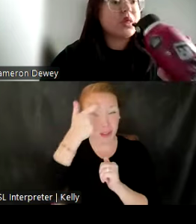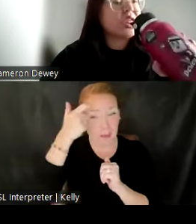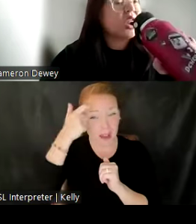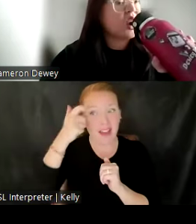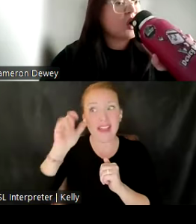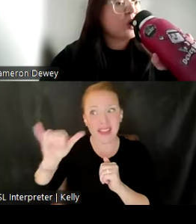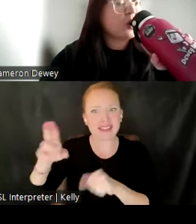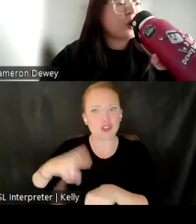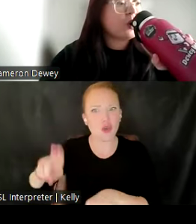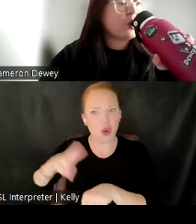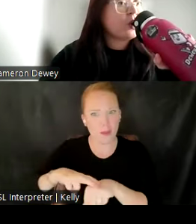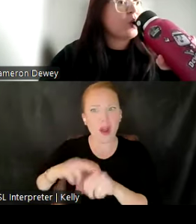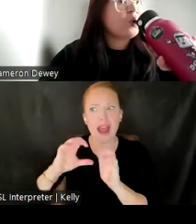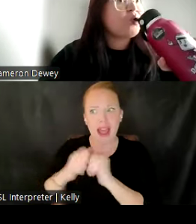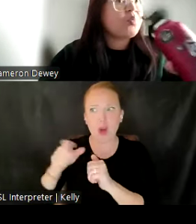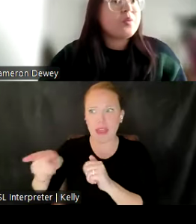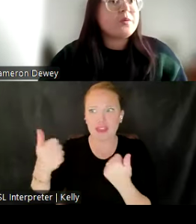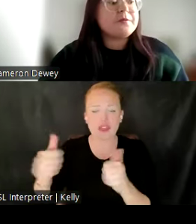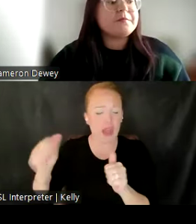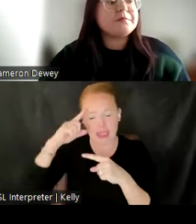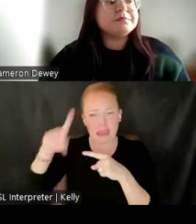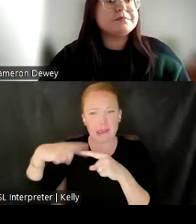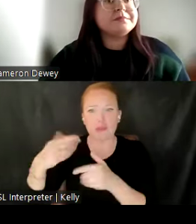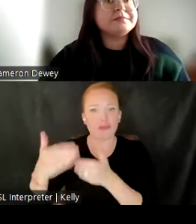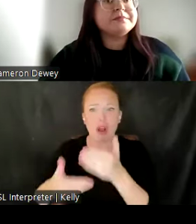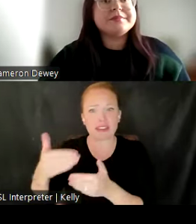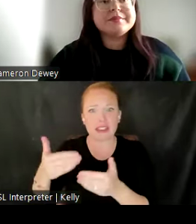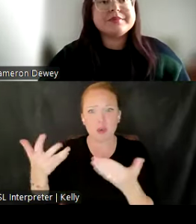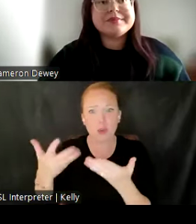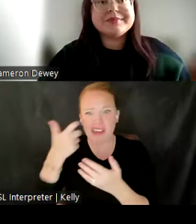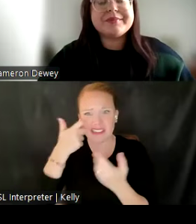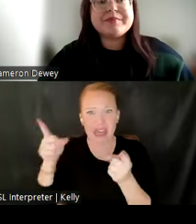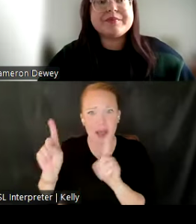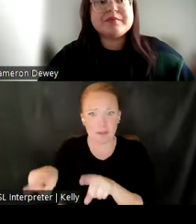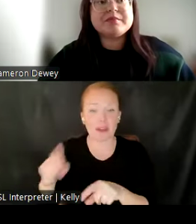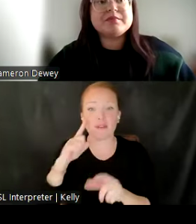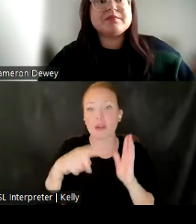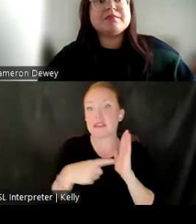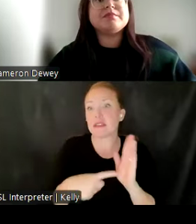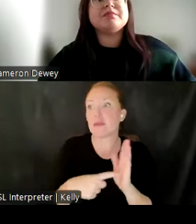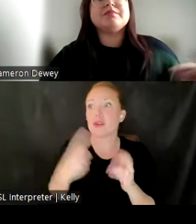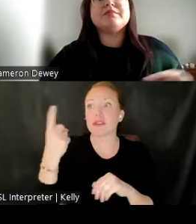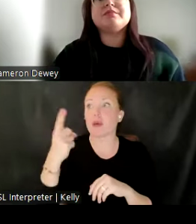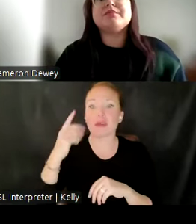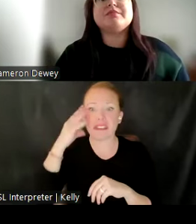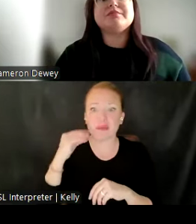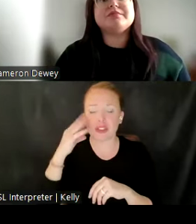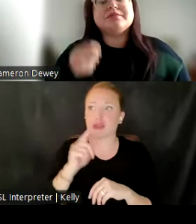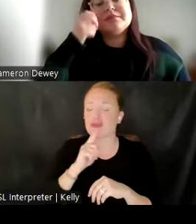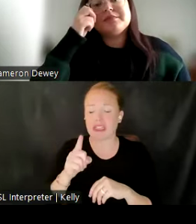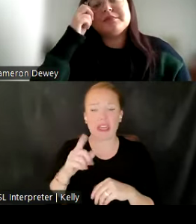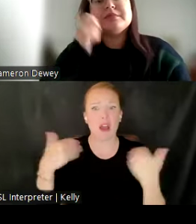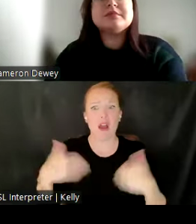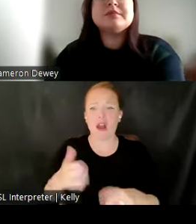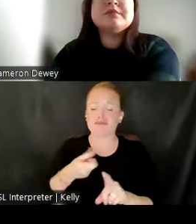to process what has just occurred. So, for example, if someone has experienced a distressing event and